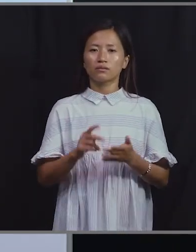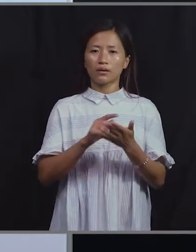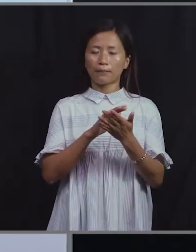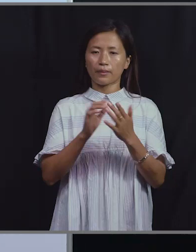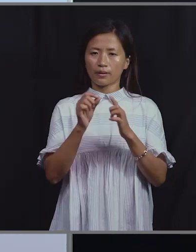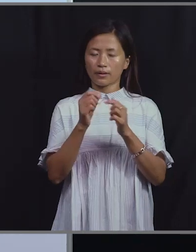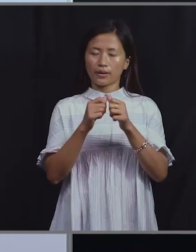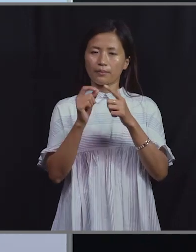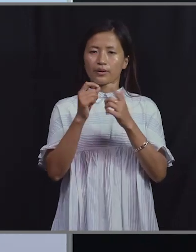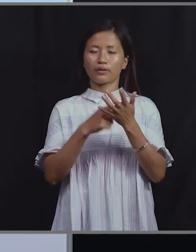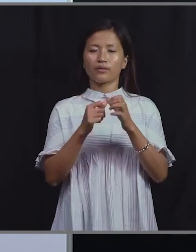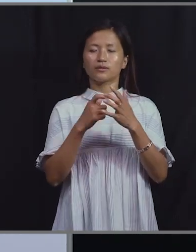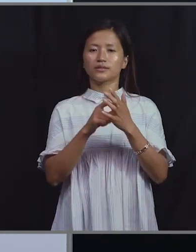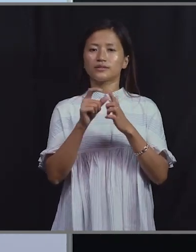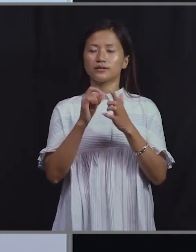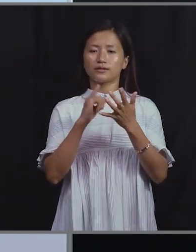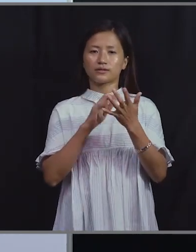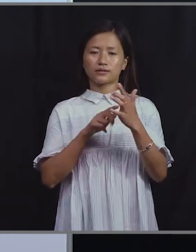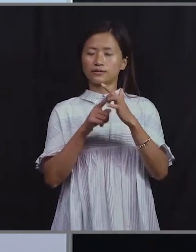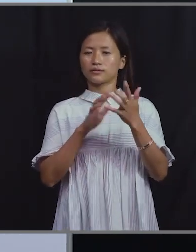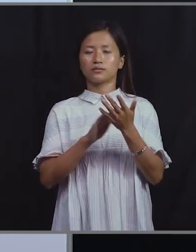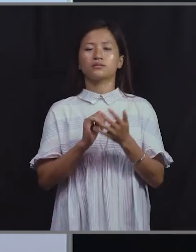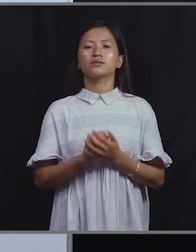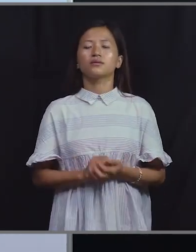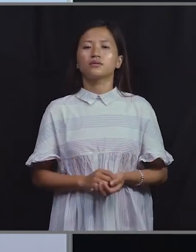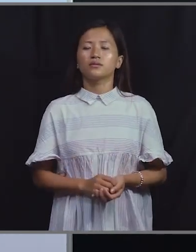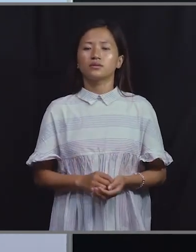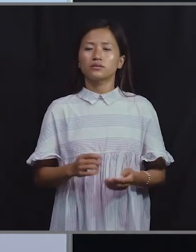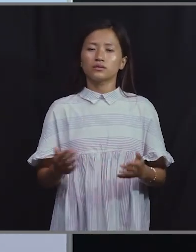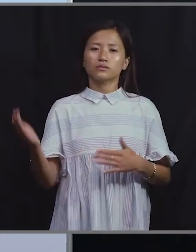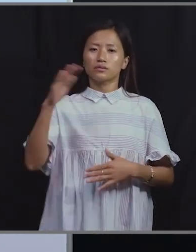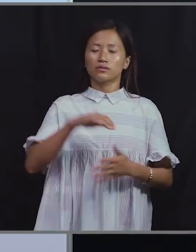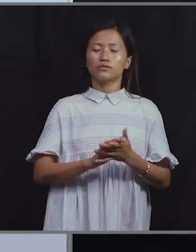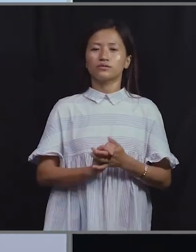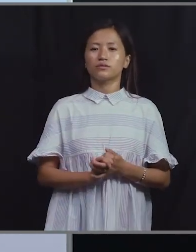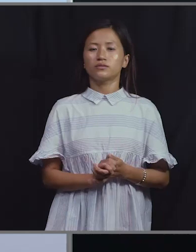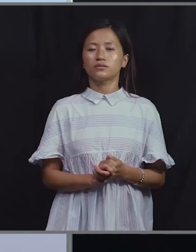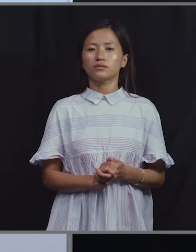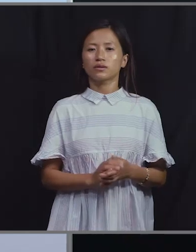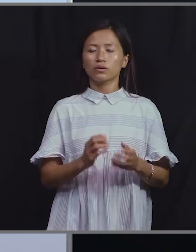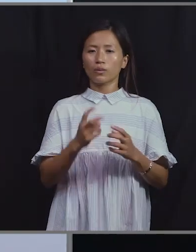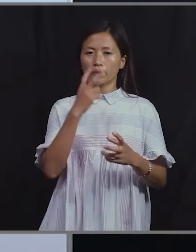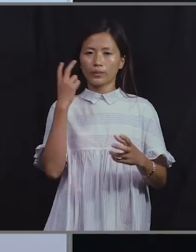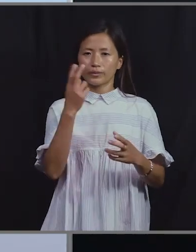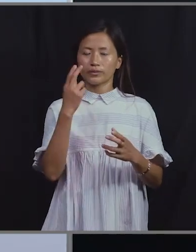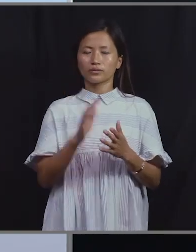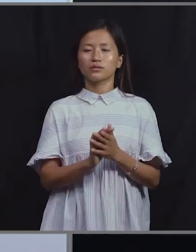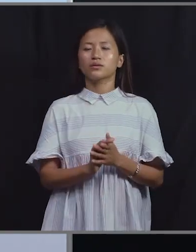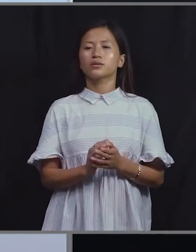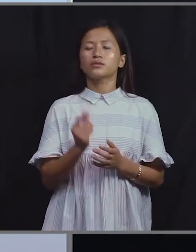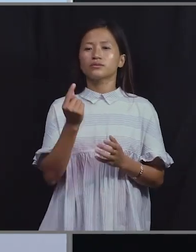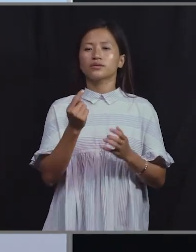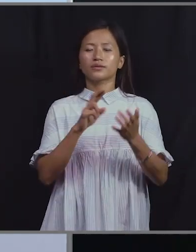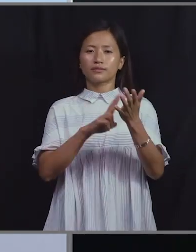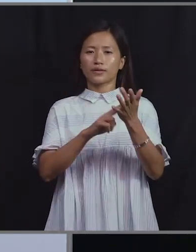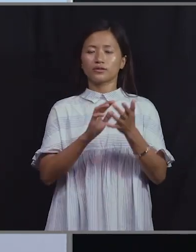apartheid. All right. Number 4, it called for cooperating with the United Nations, especially